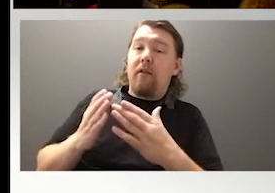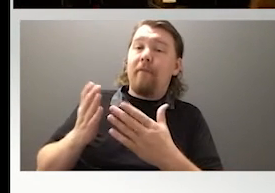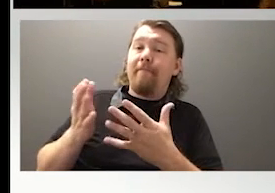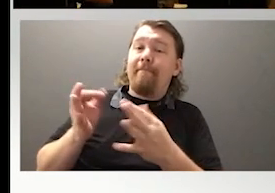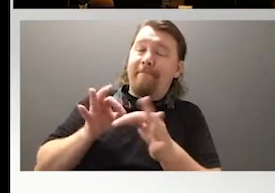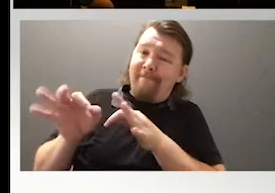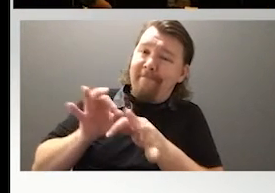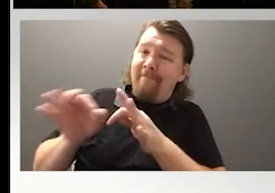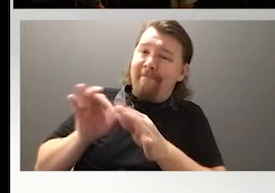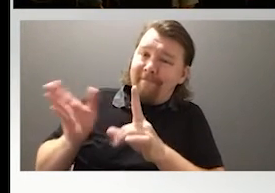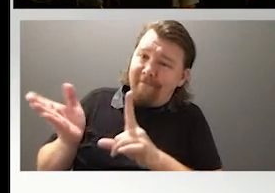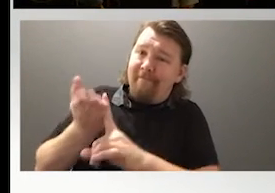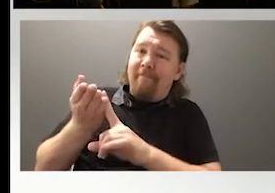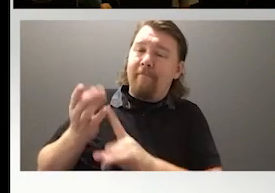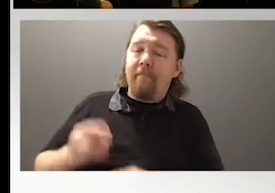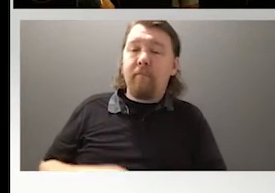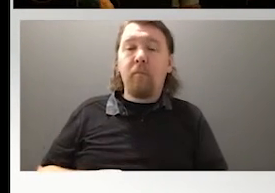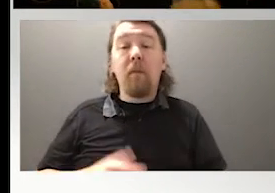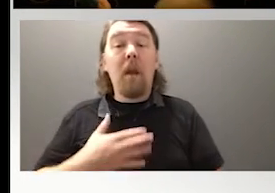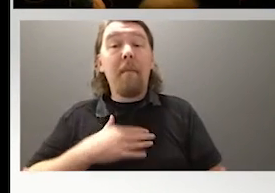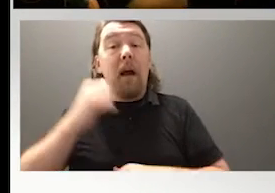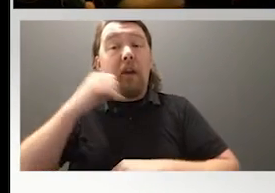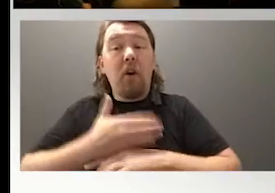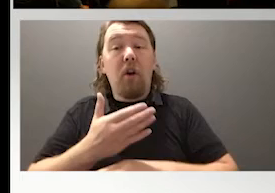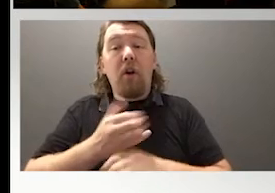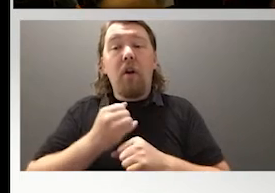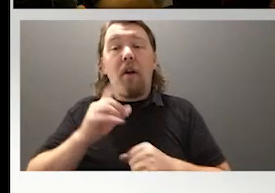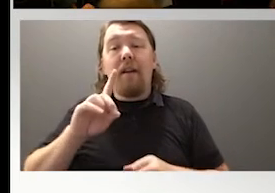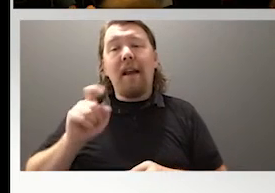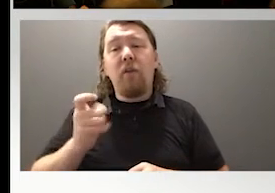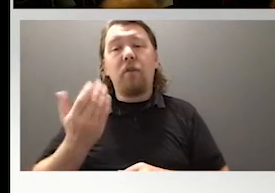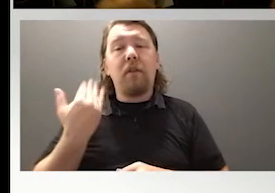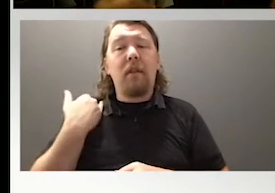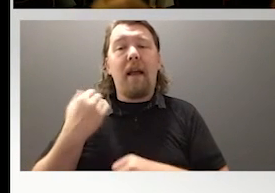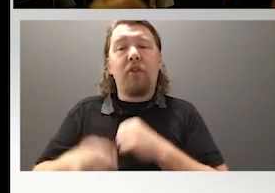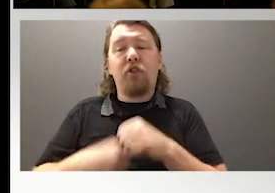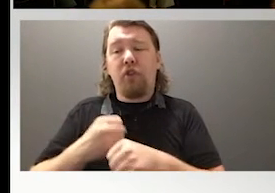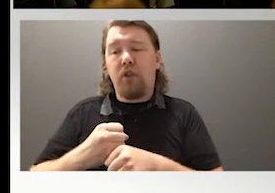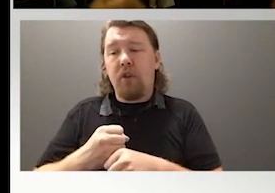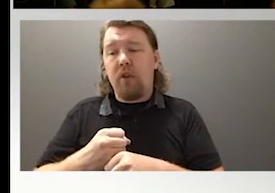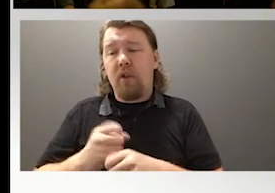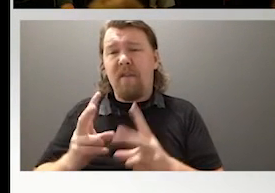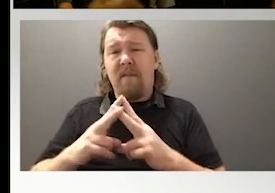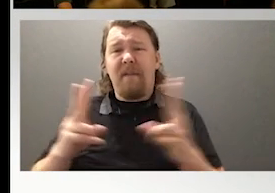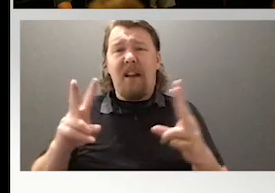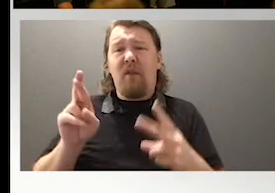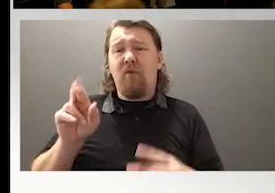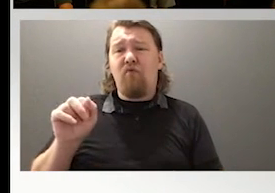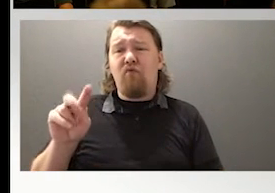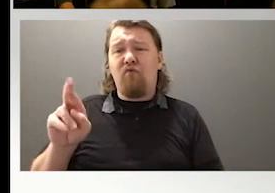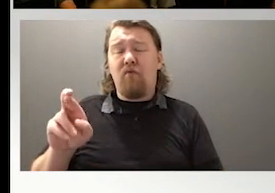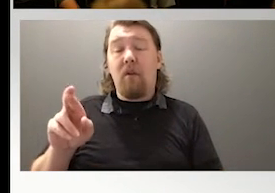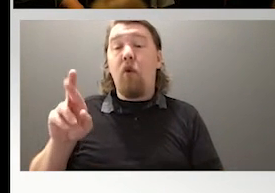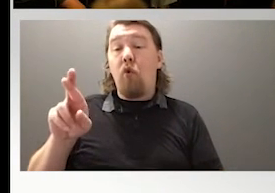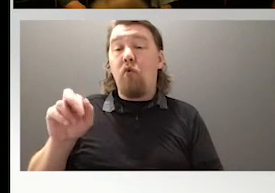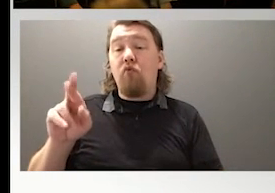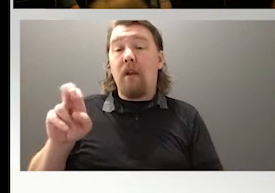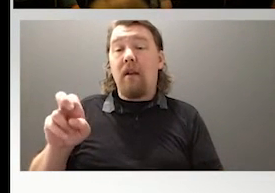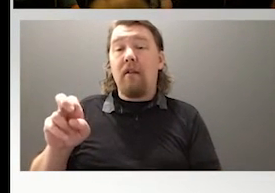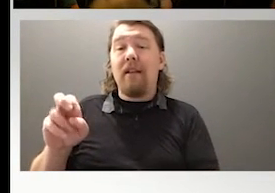a diagnosis last year. It's a very rare